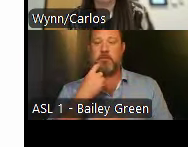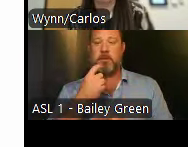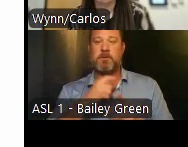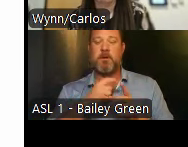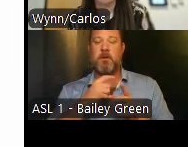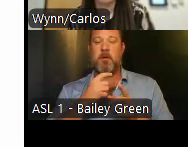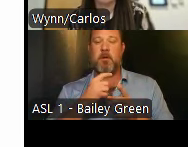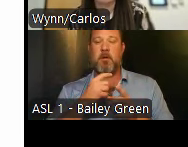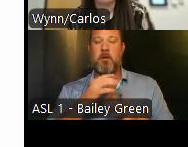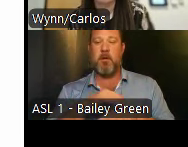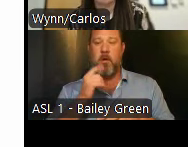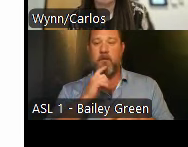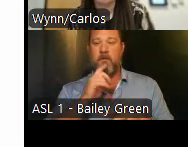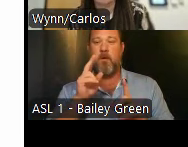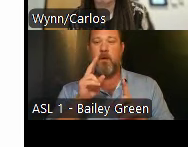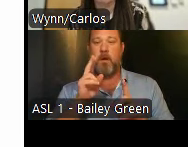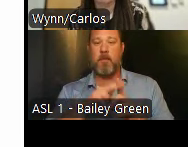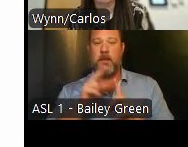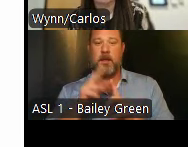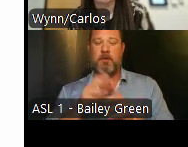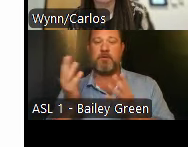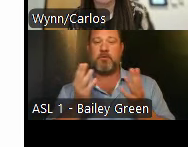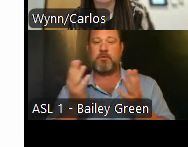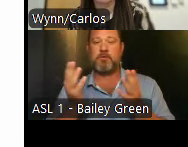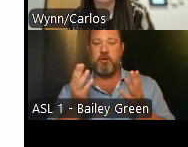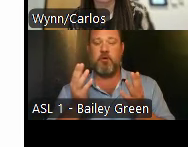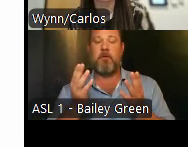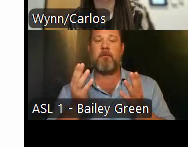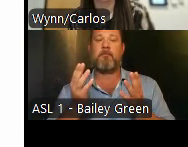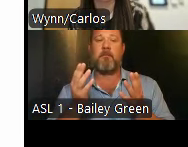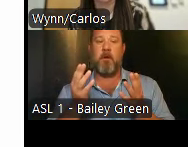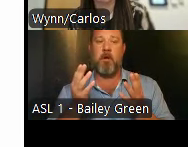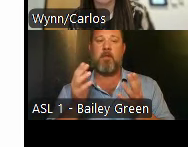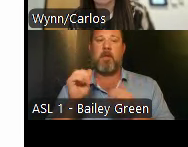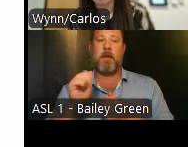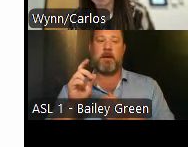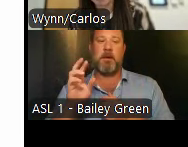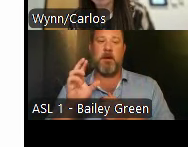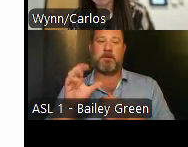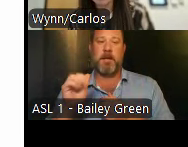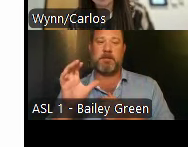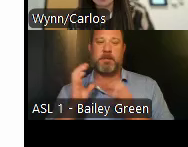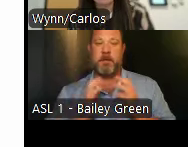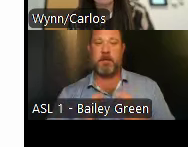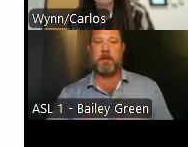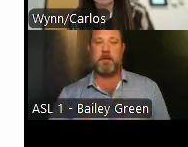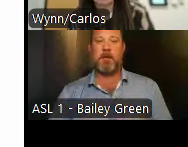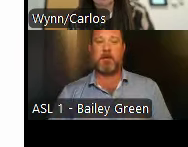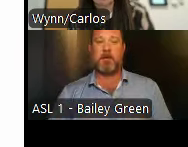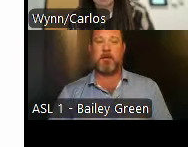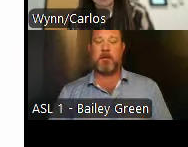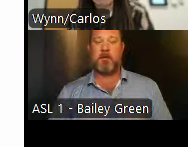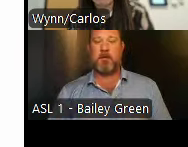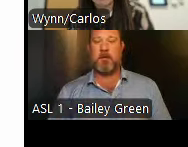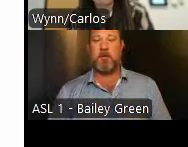for applications to serve on the Alzheimer's disease and related conditions advisory committee. There were a total